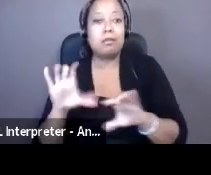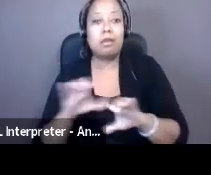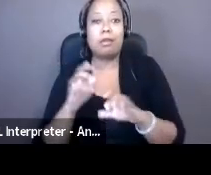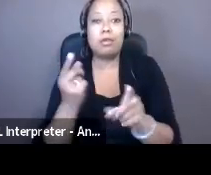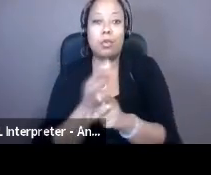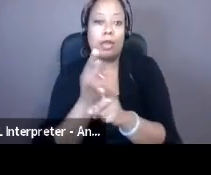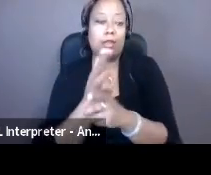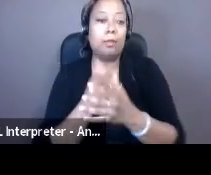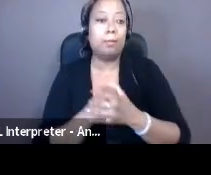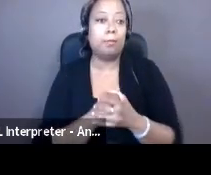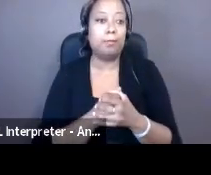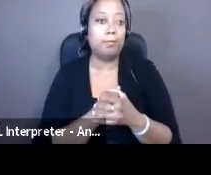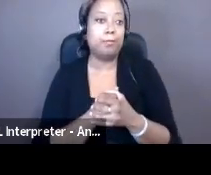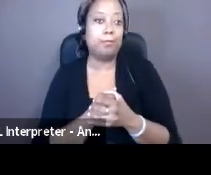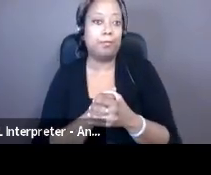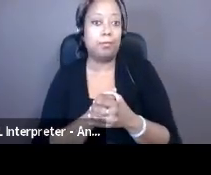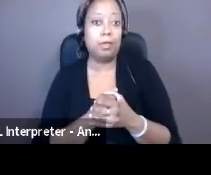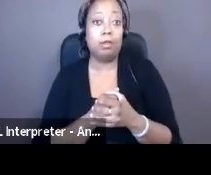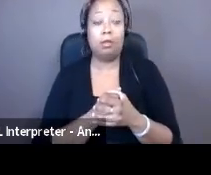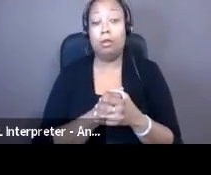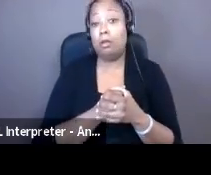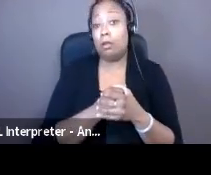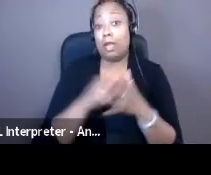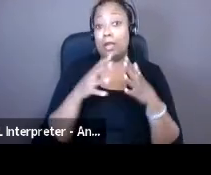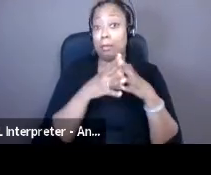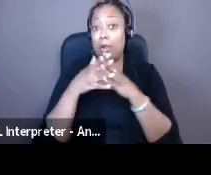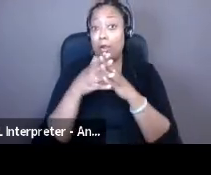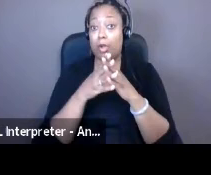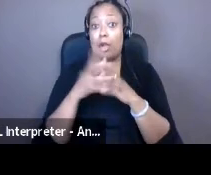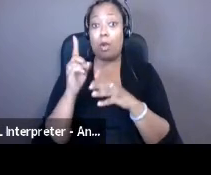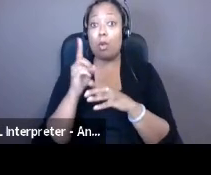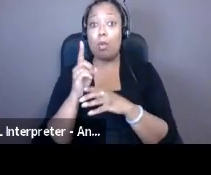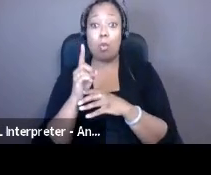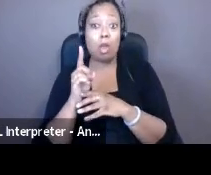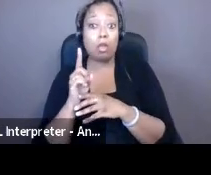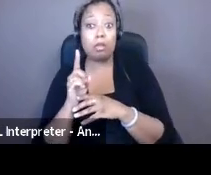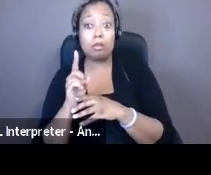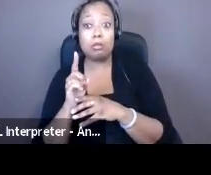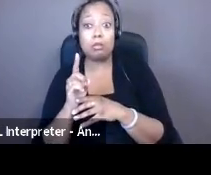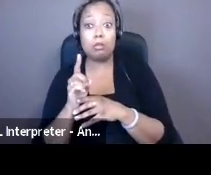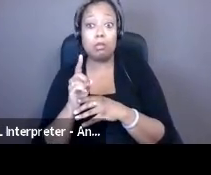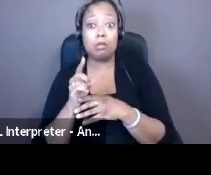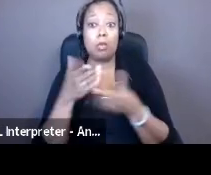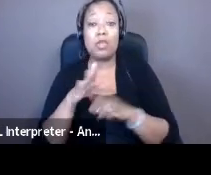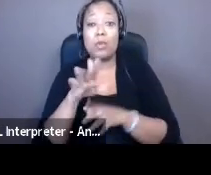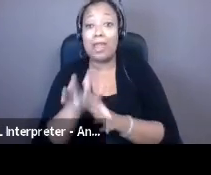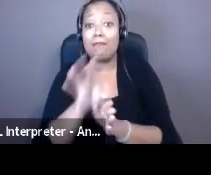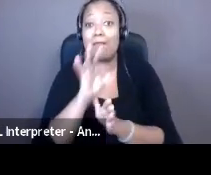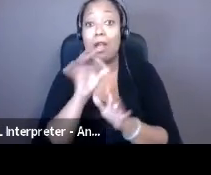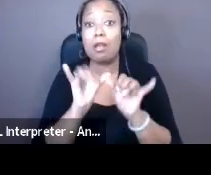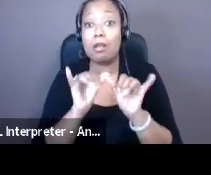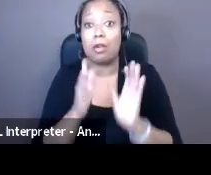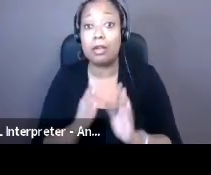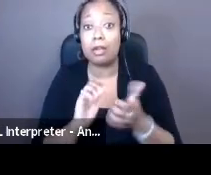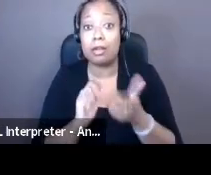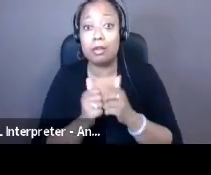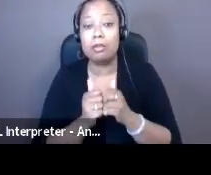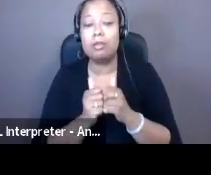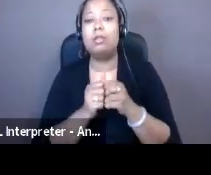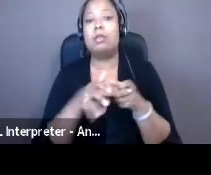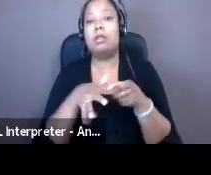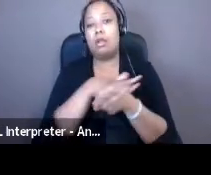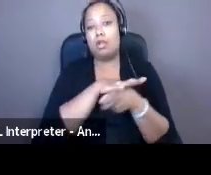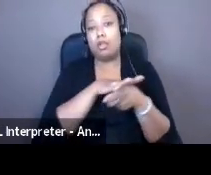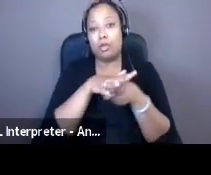One of the ways in America to look for an architect is to go to the local American Institute